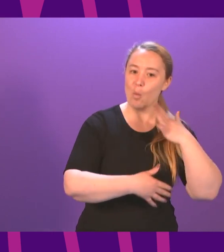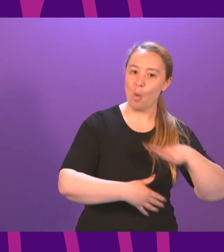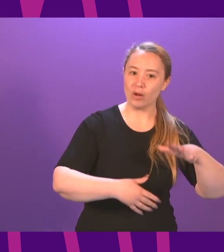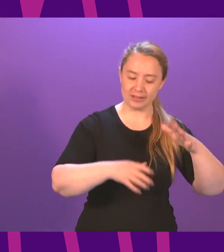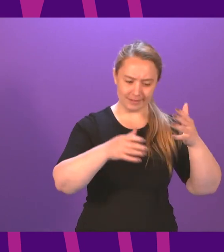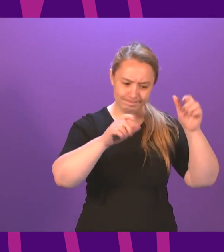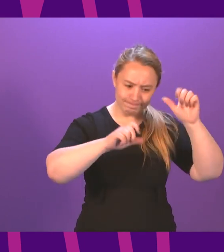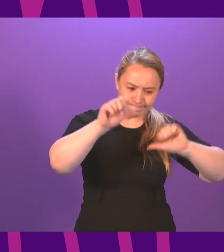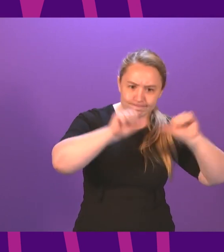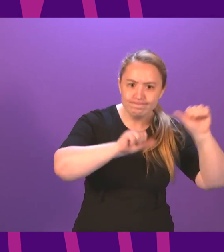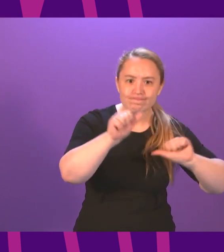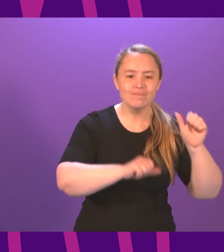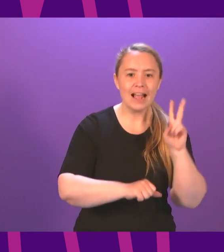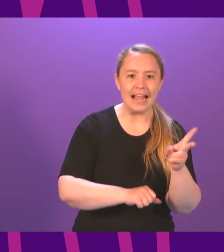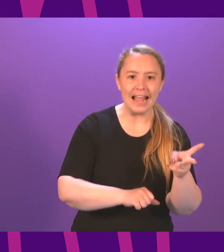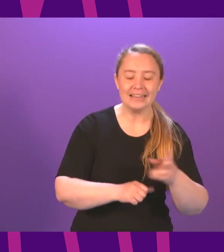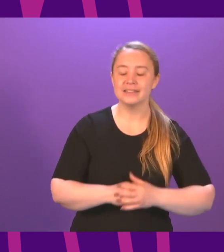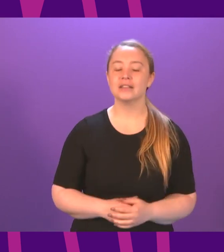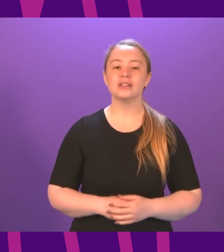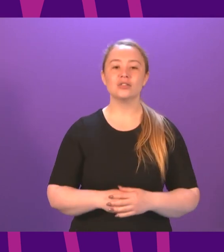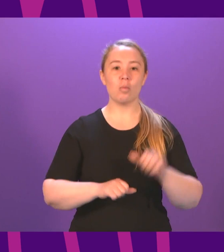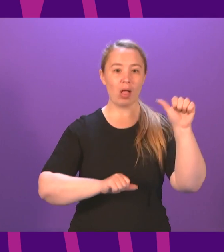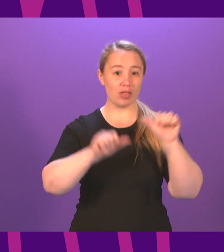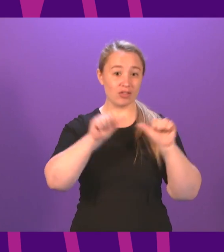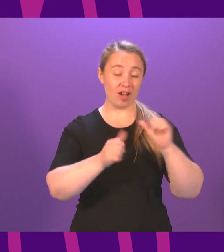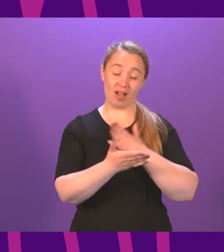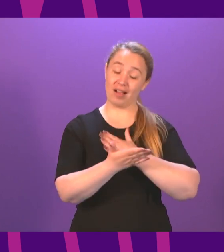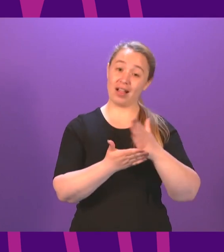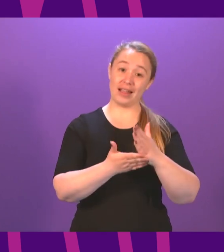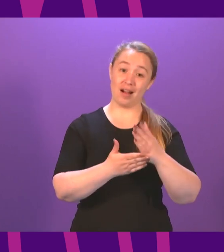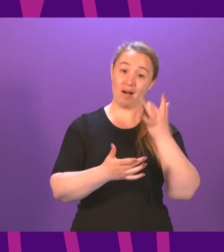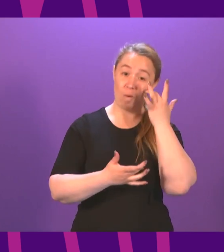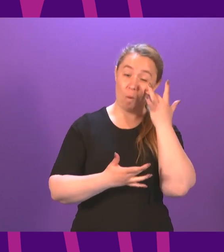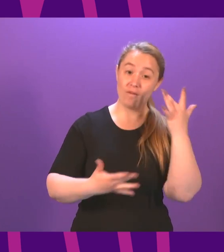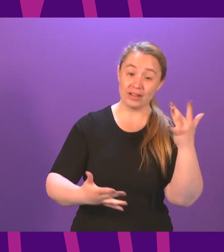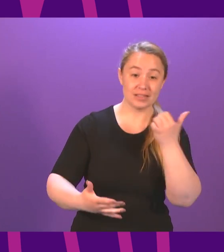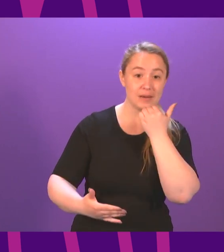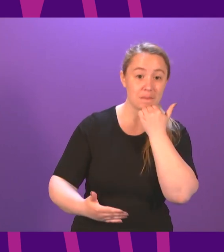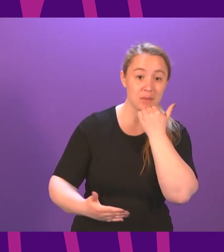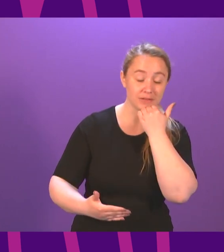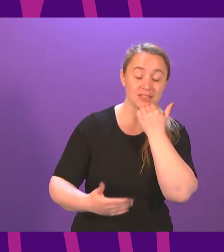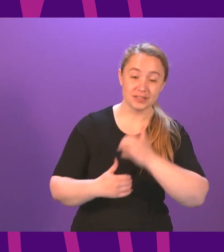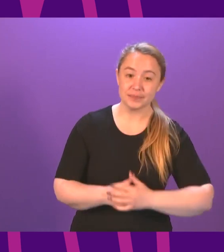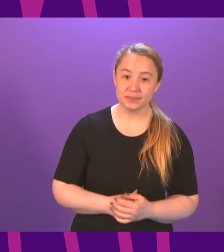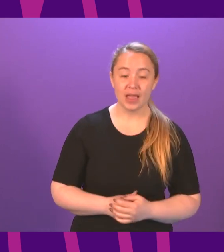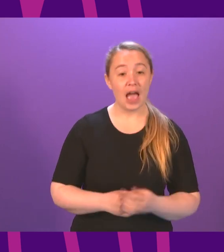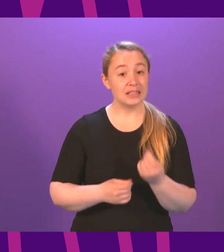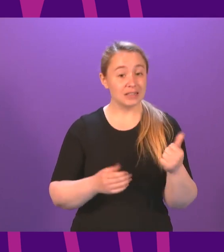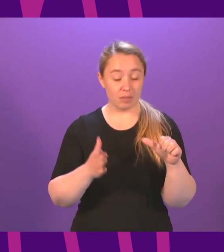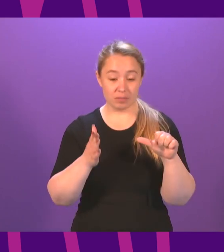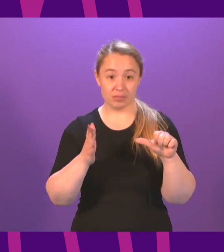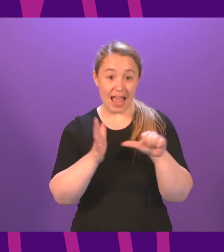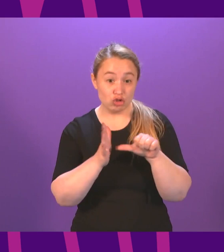But while the process took a bit longer than some of us expected, the result is clear. And despite our fundamental differences on many issues,